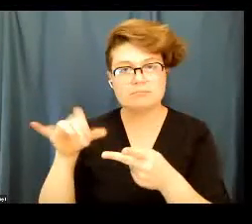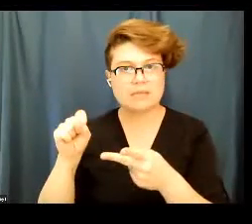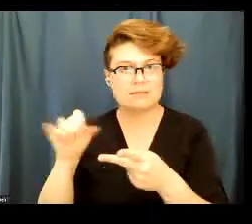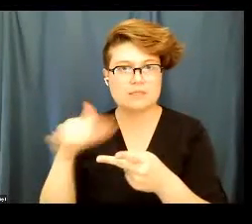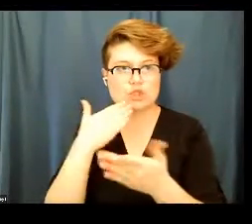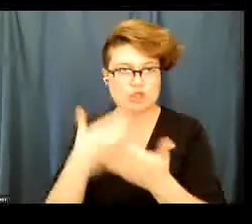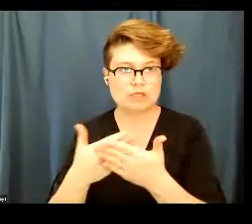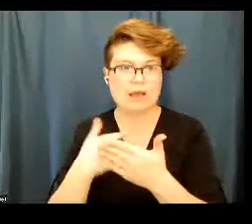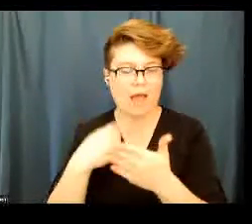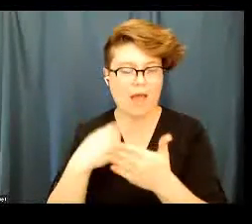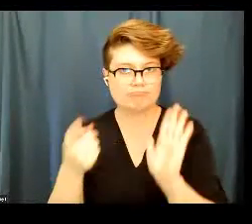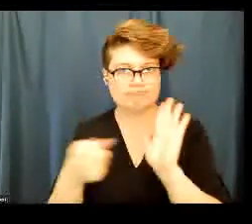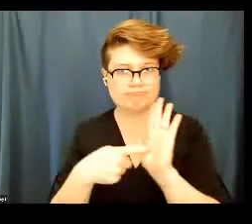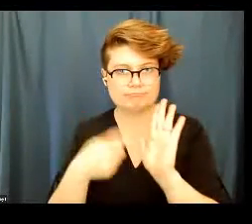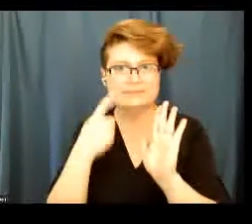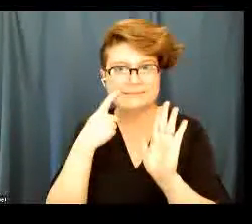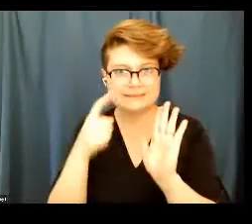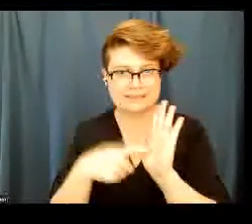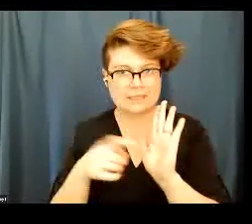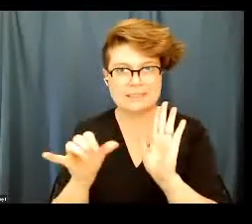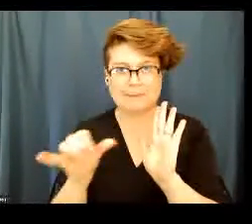have identified.